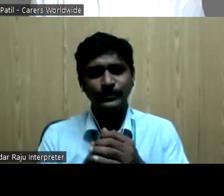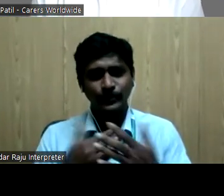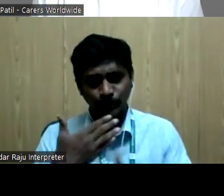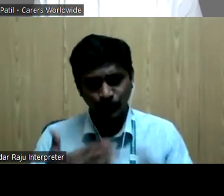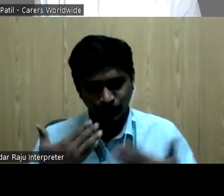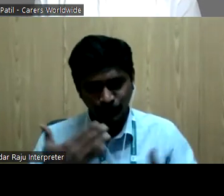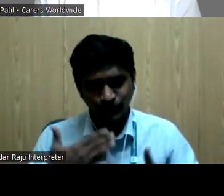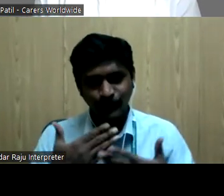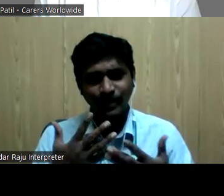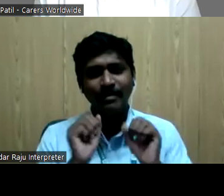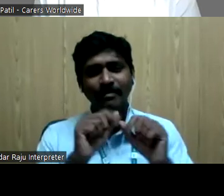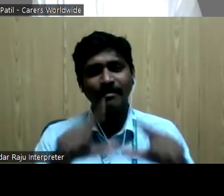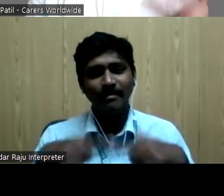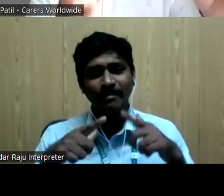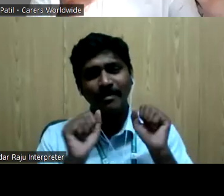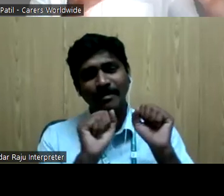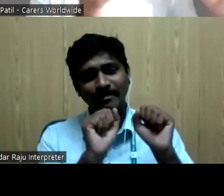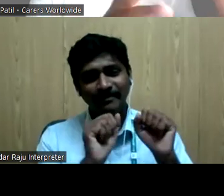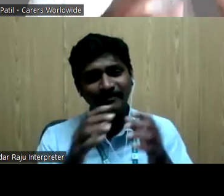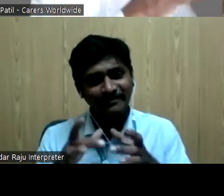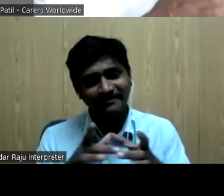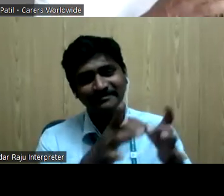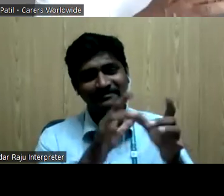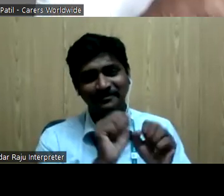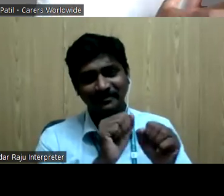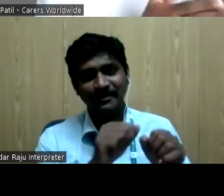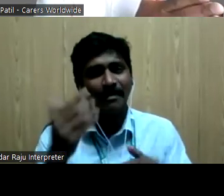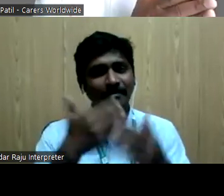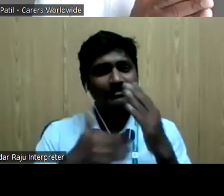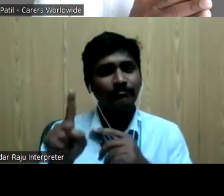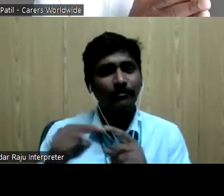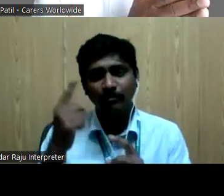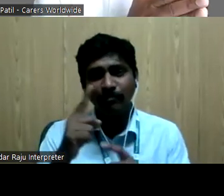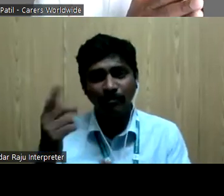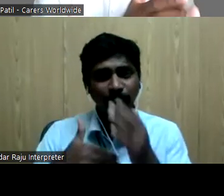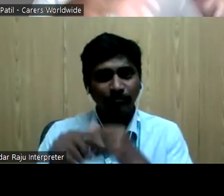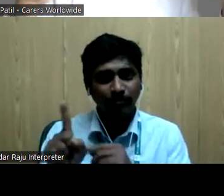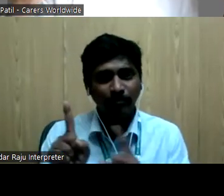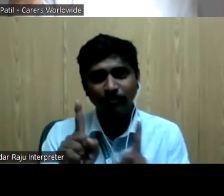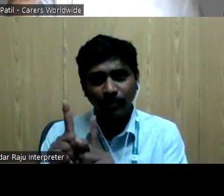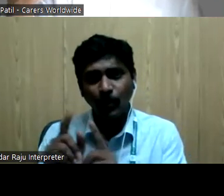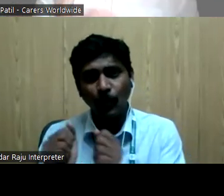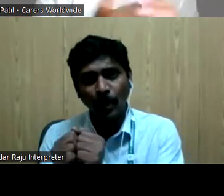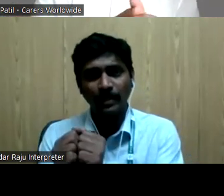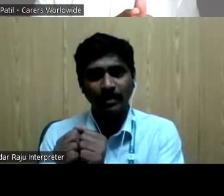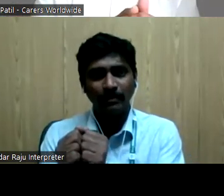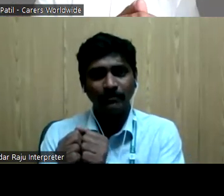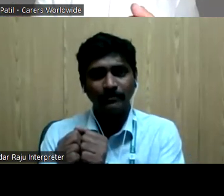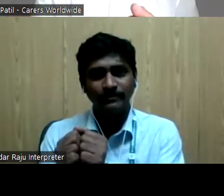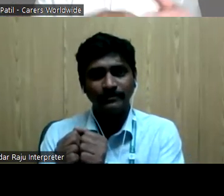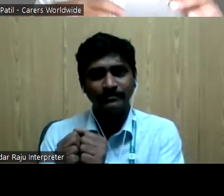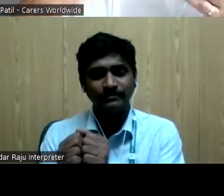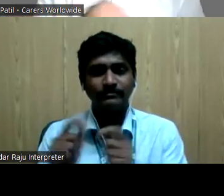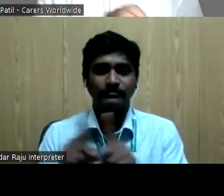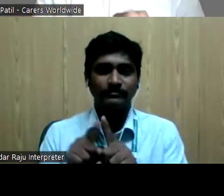enjoy their life together. And the children put in an assisted living system or adult, for